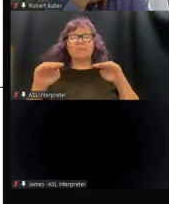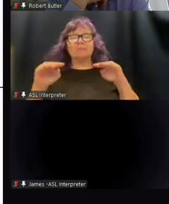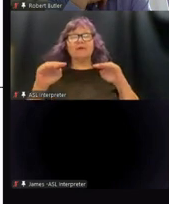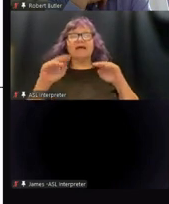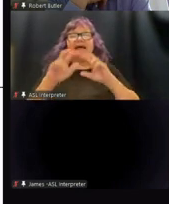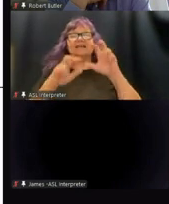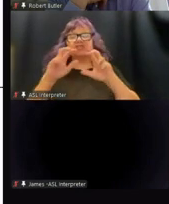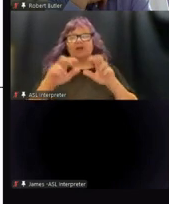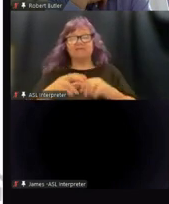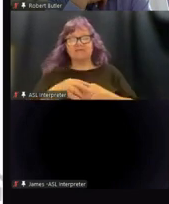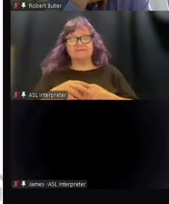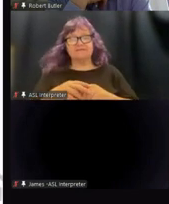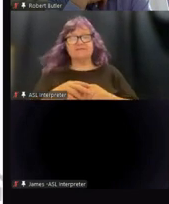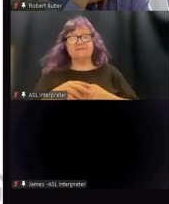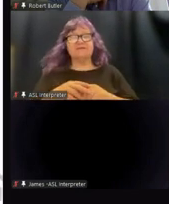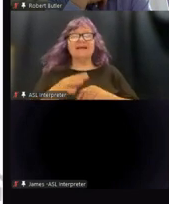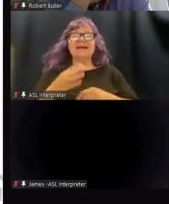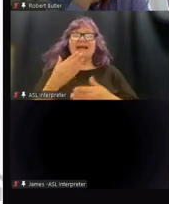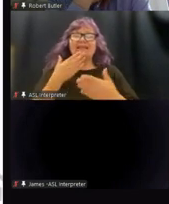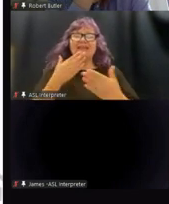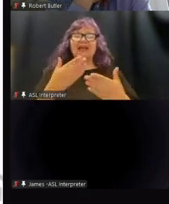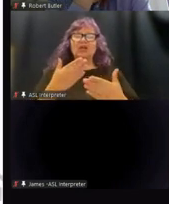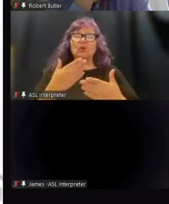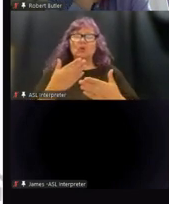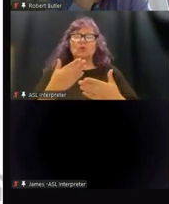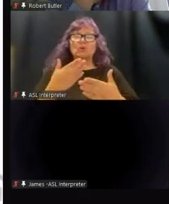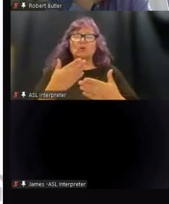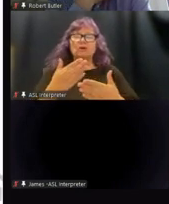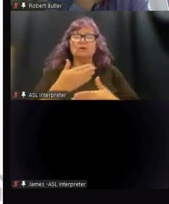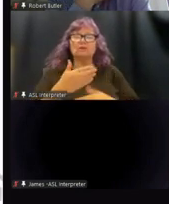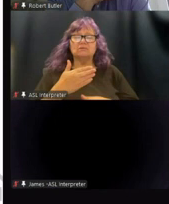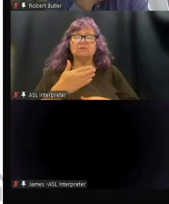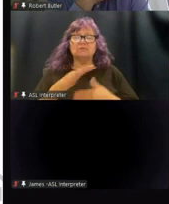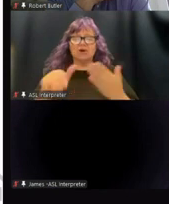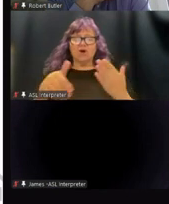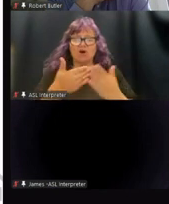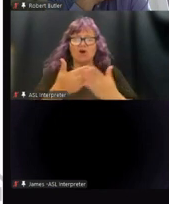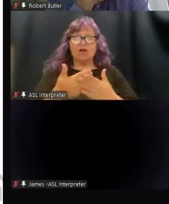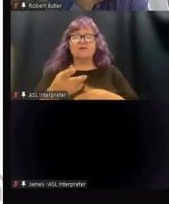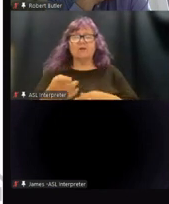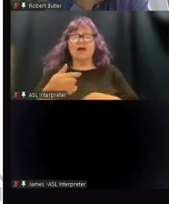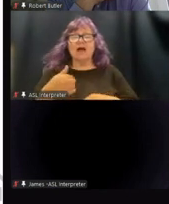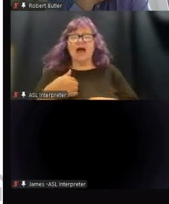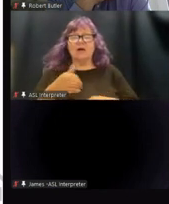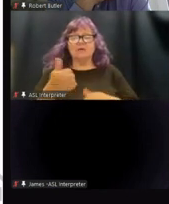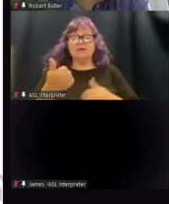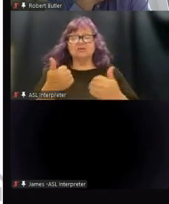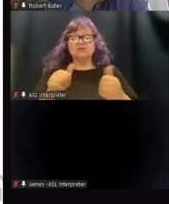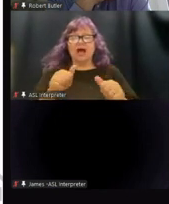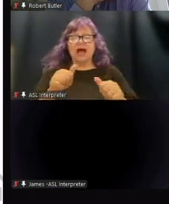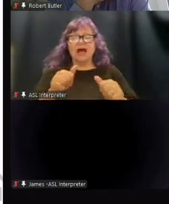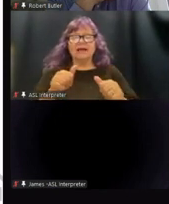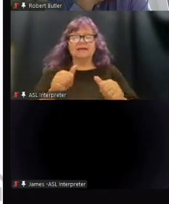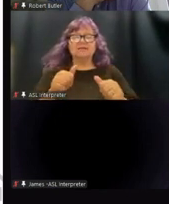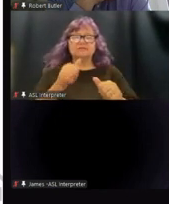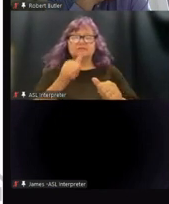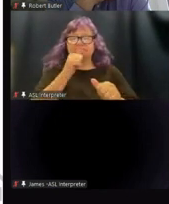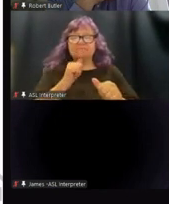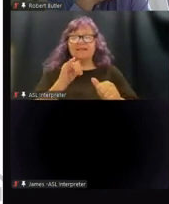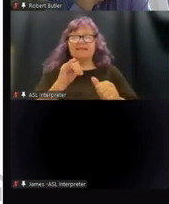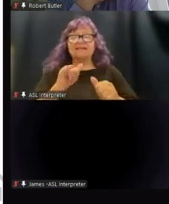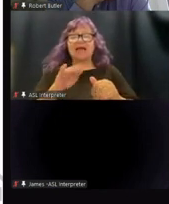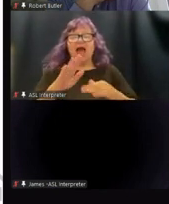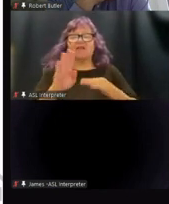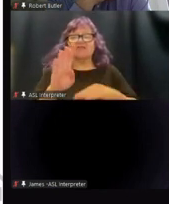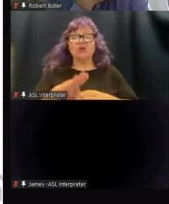Thank you, Chairman, members of the board, General Manager. I'm pleased to be here with you again this afternoon. As you may